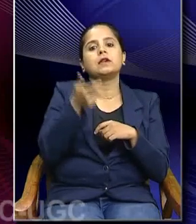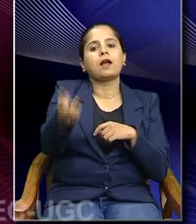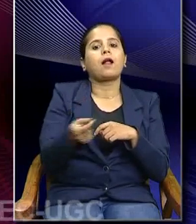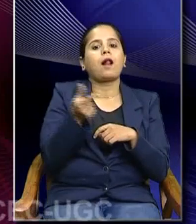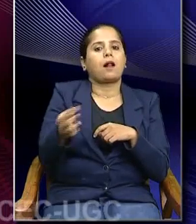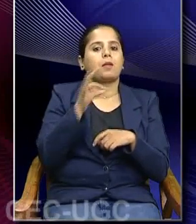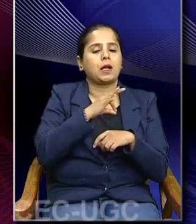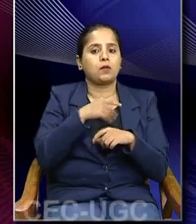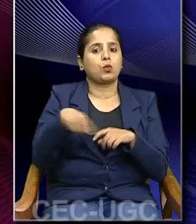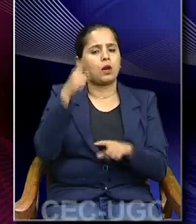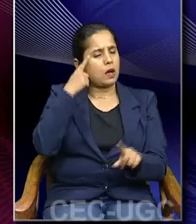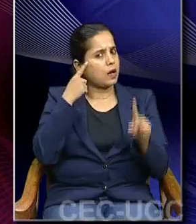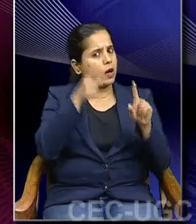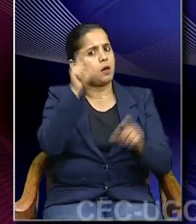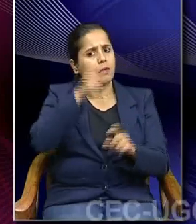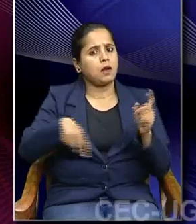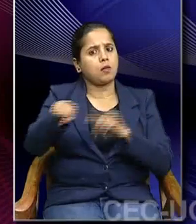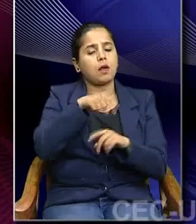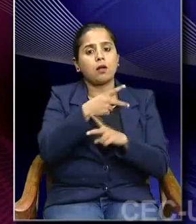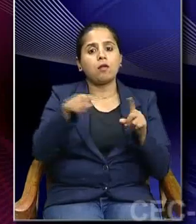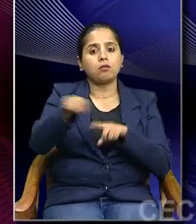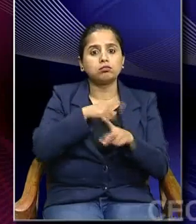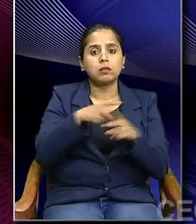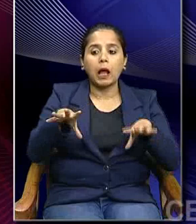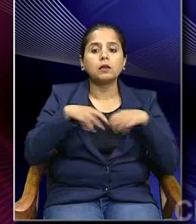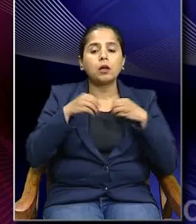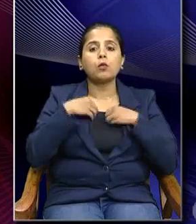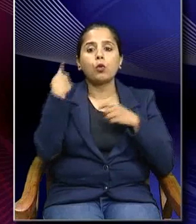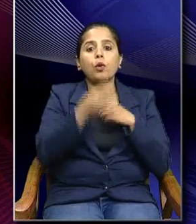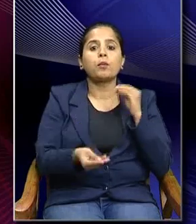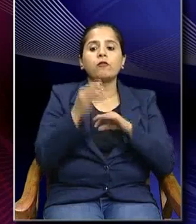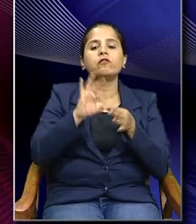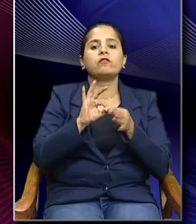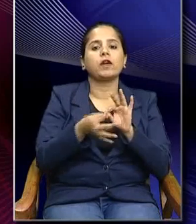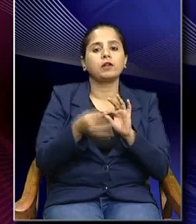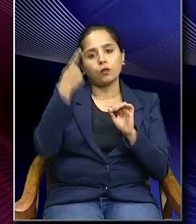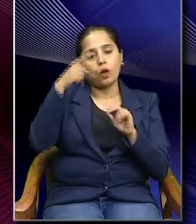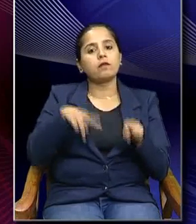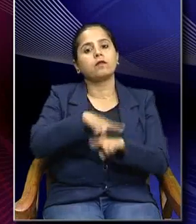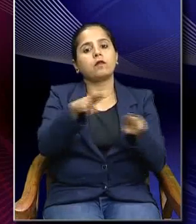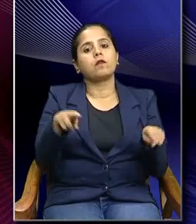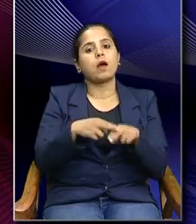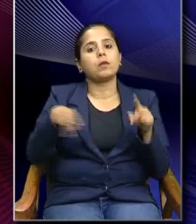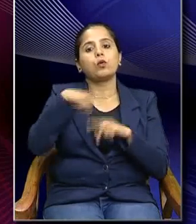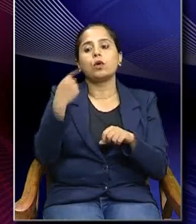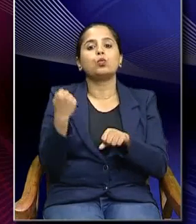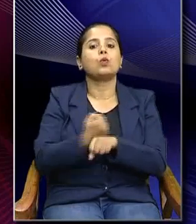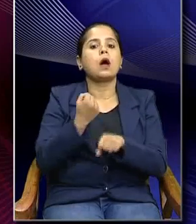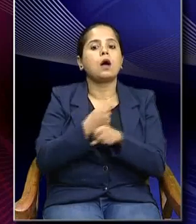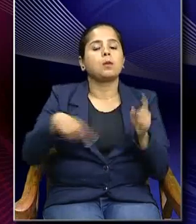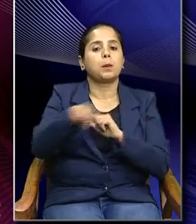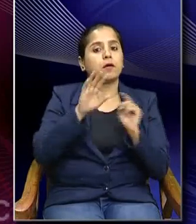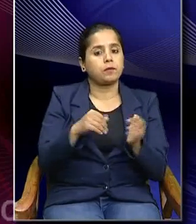The target on the number of contraceptive acceptors were fixed for the family planning workers.